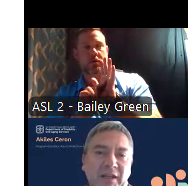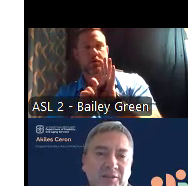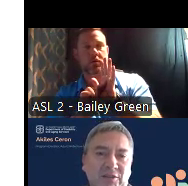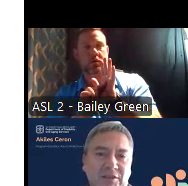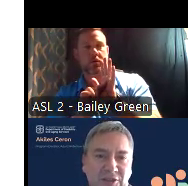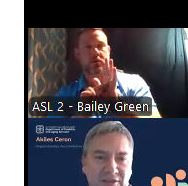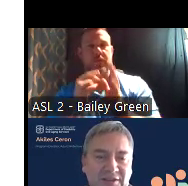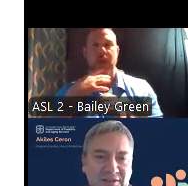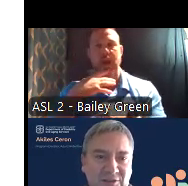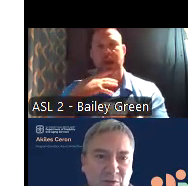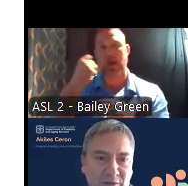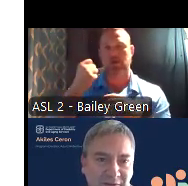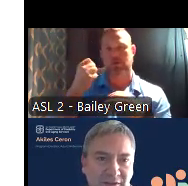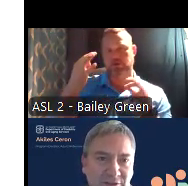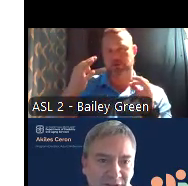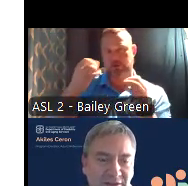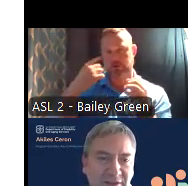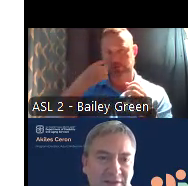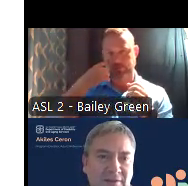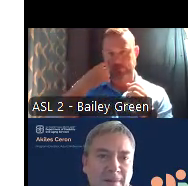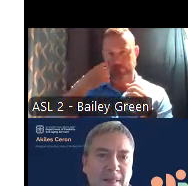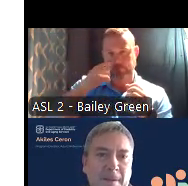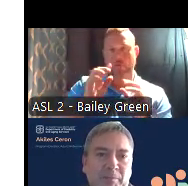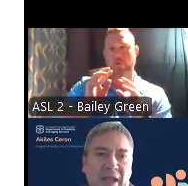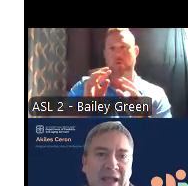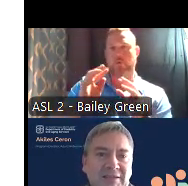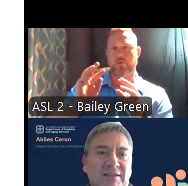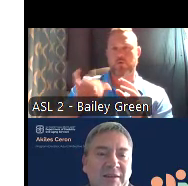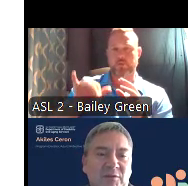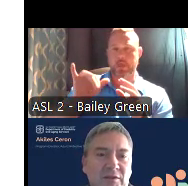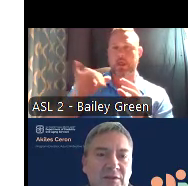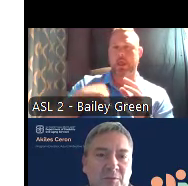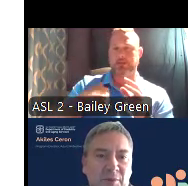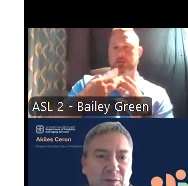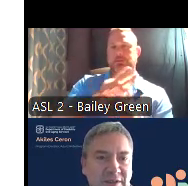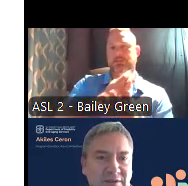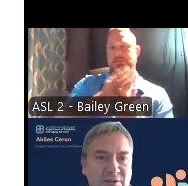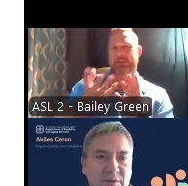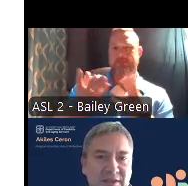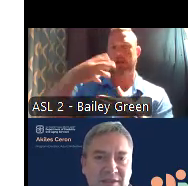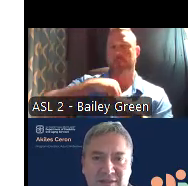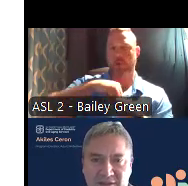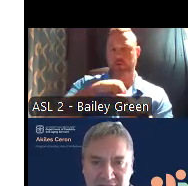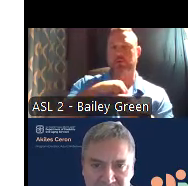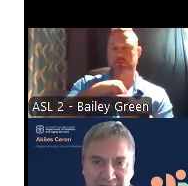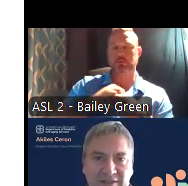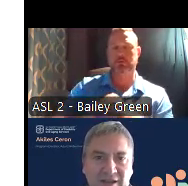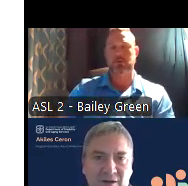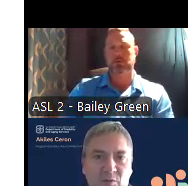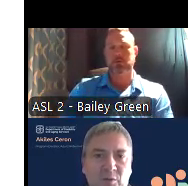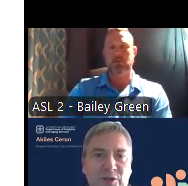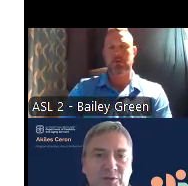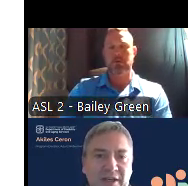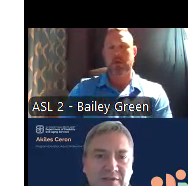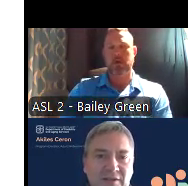the world of elder justice has several components to it, and hence